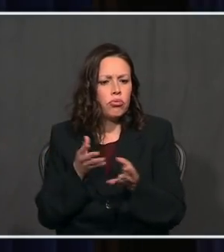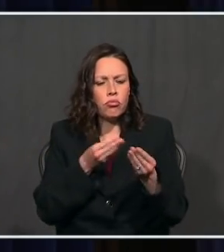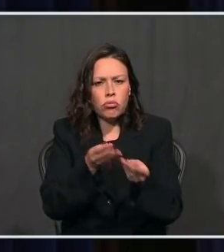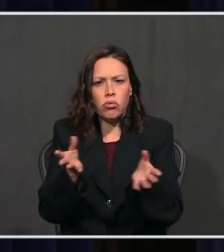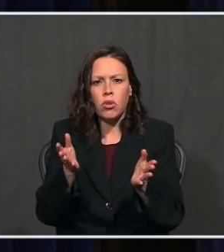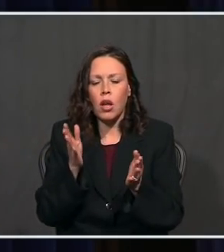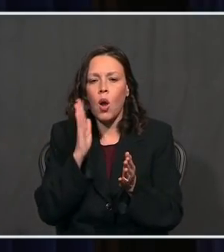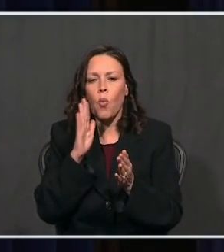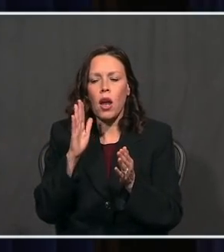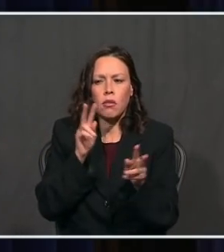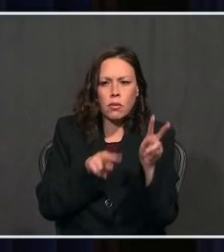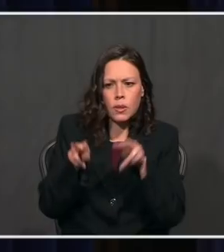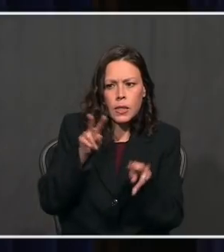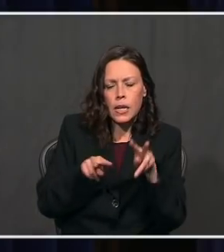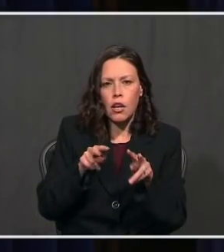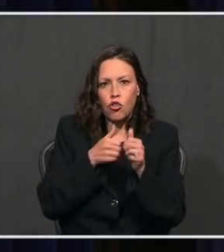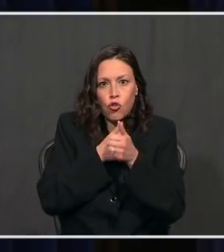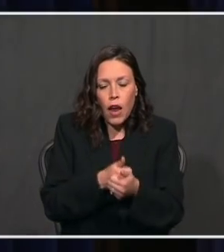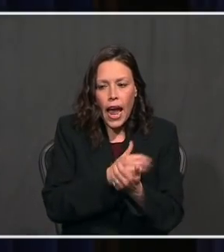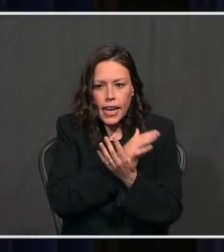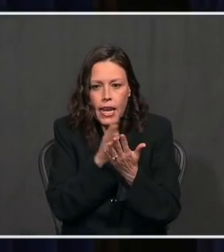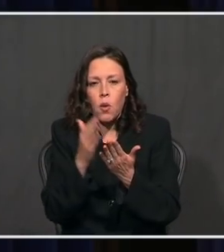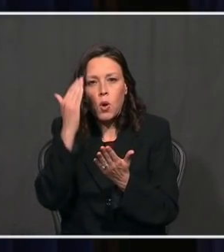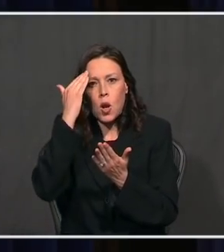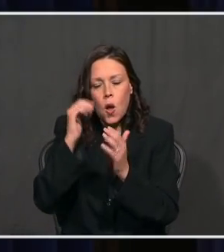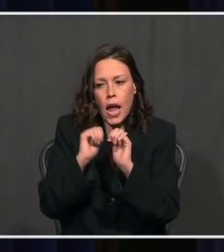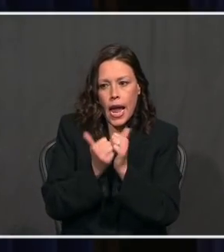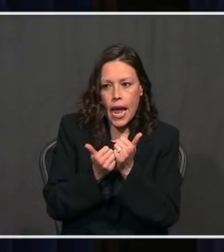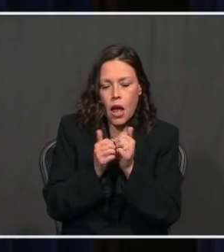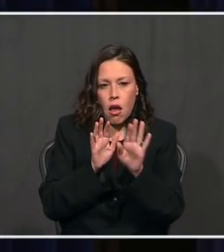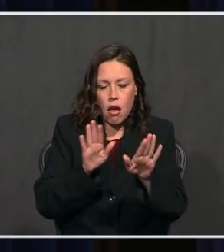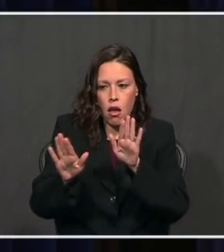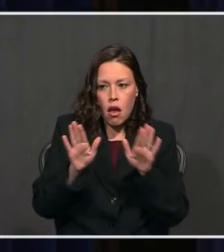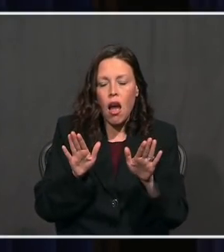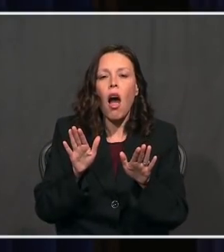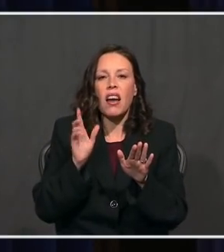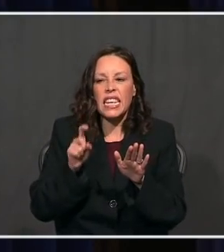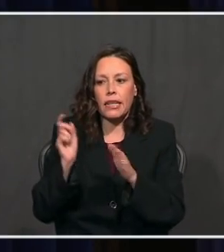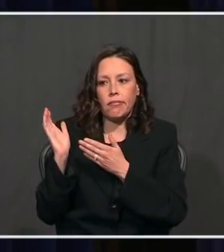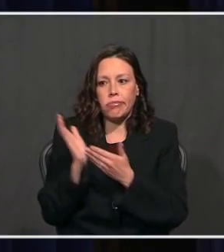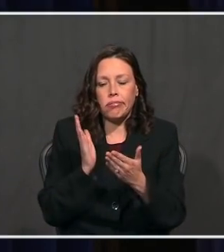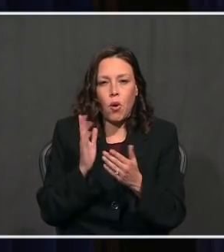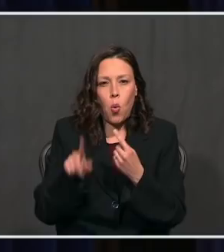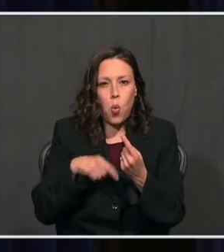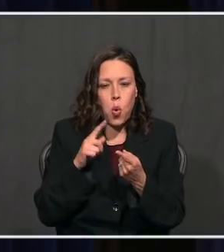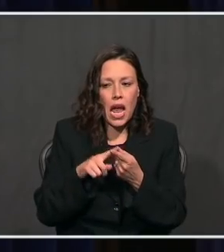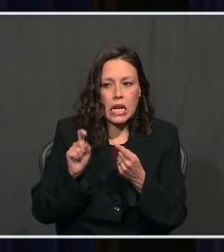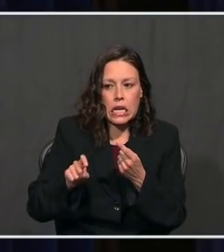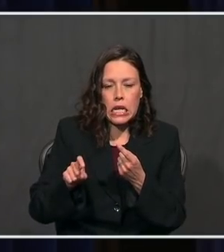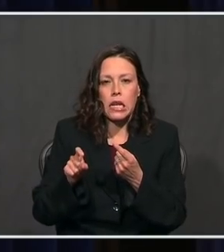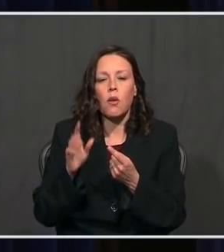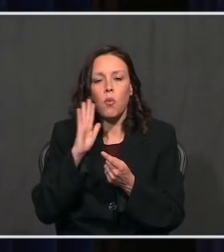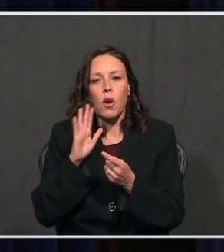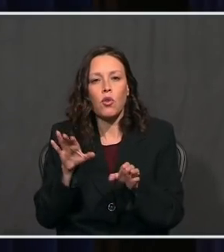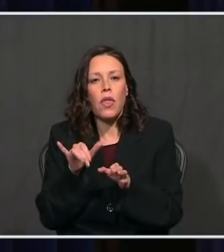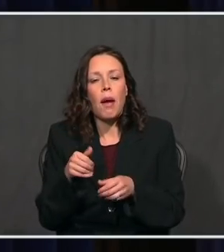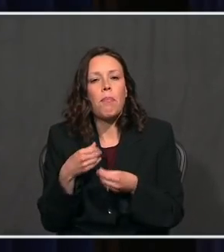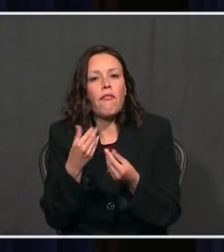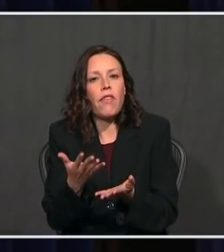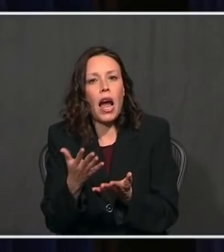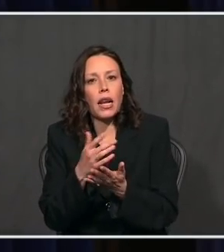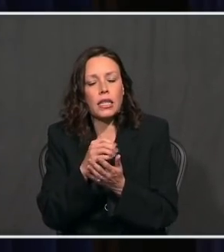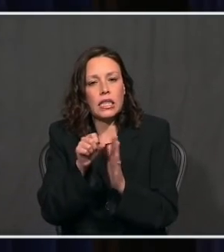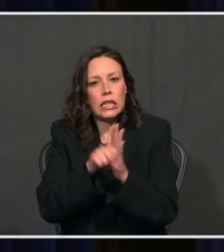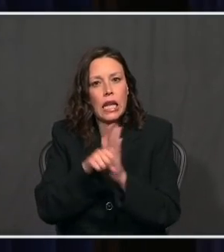a predictable and consistent cadence of vaccine delivery. We will do that by providing allocations to